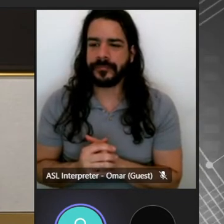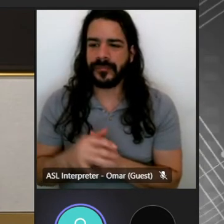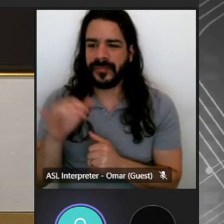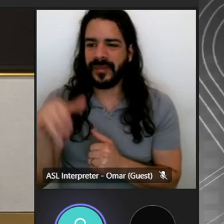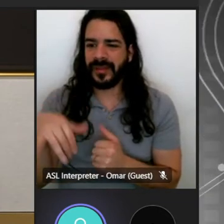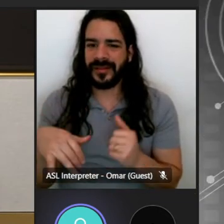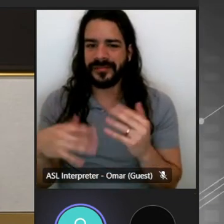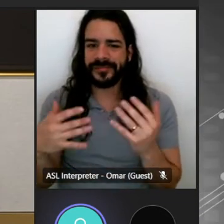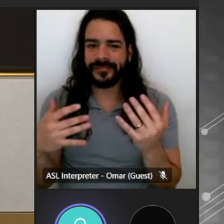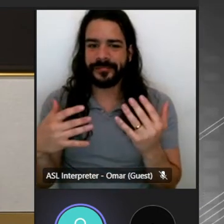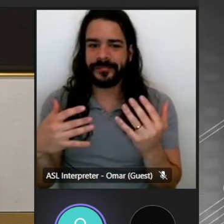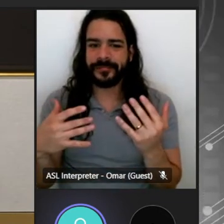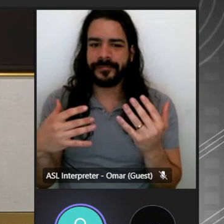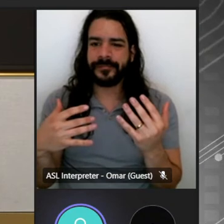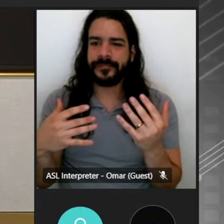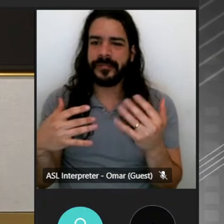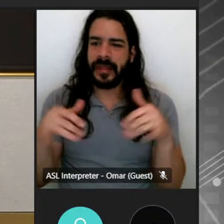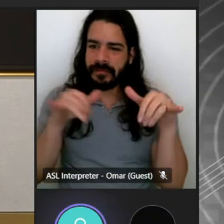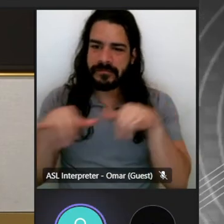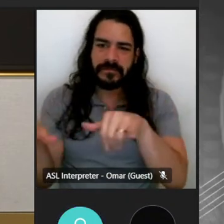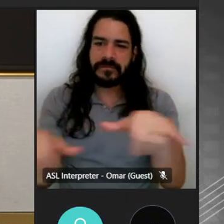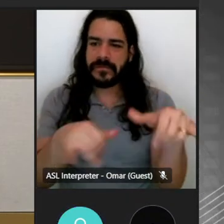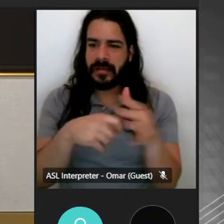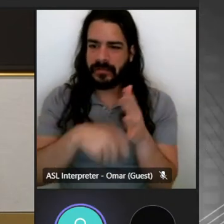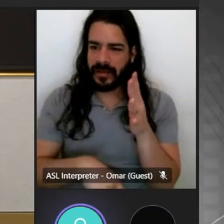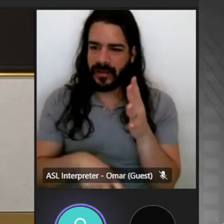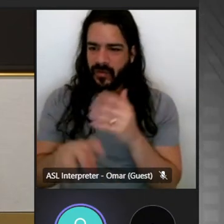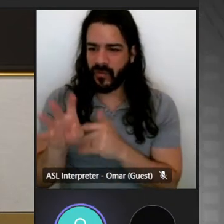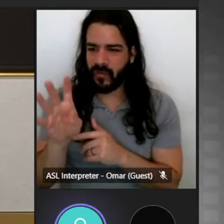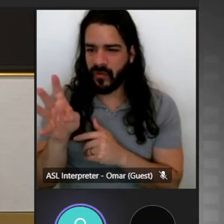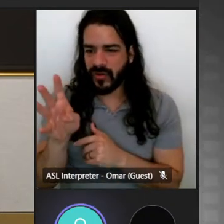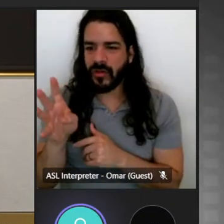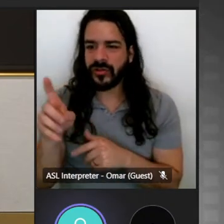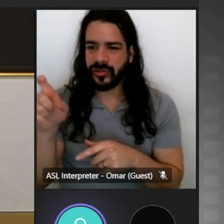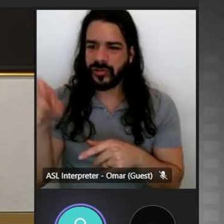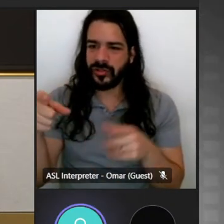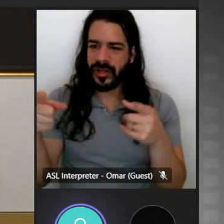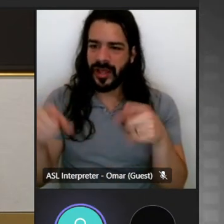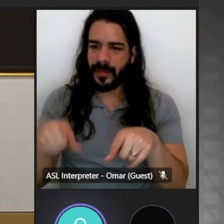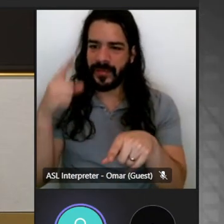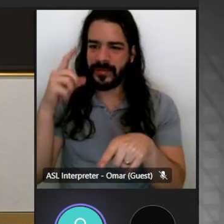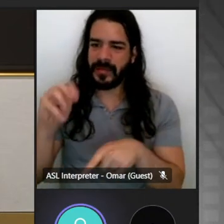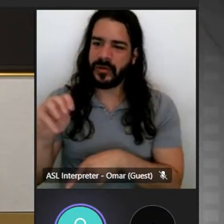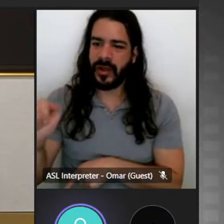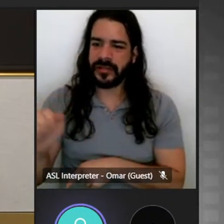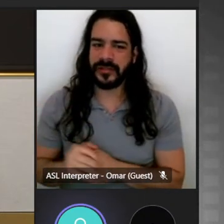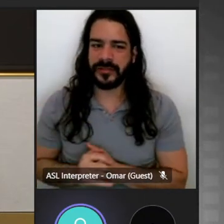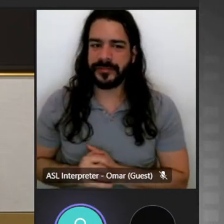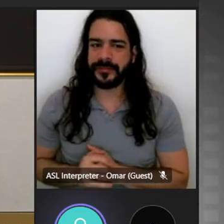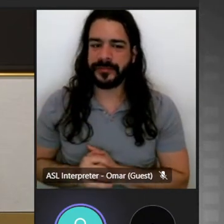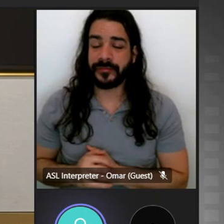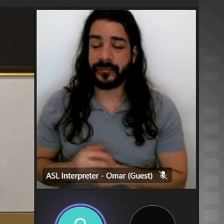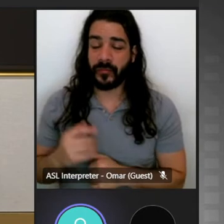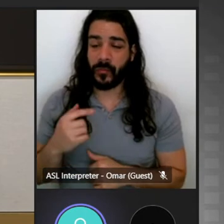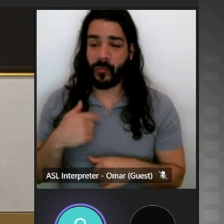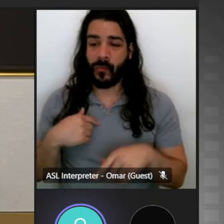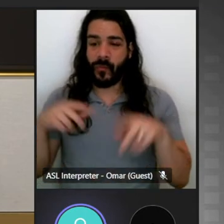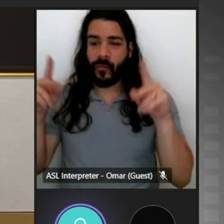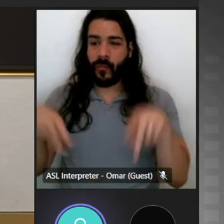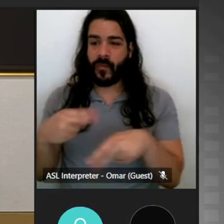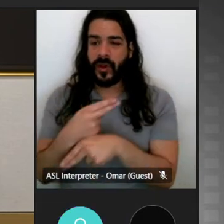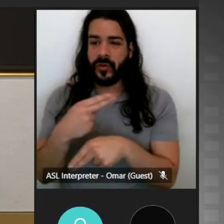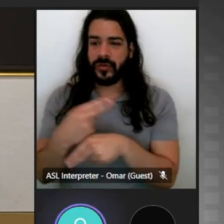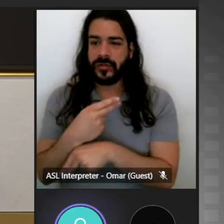that have ferment fare of four dollars is is certainly a thing that that should be able to happen for Metro access